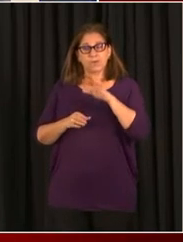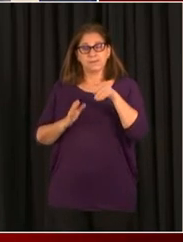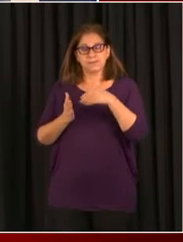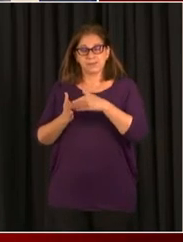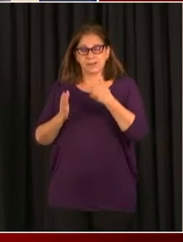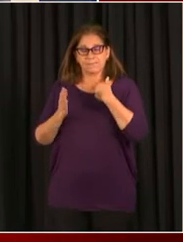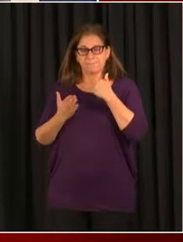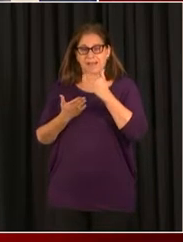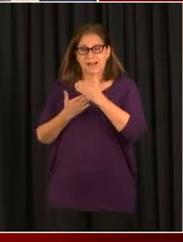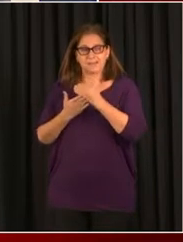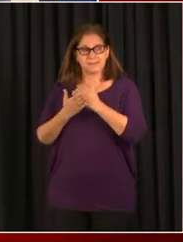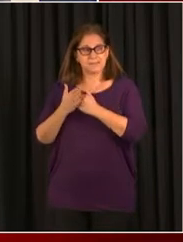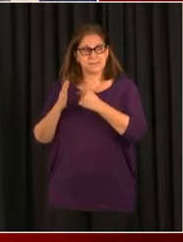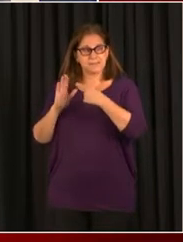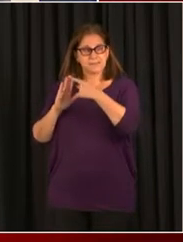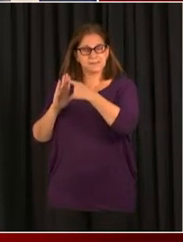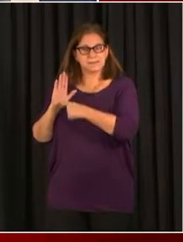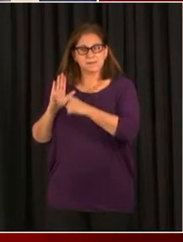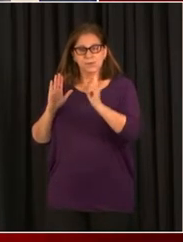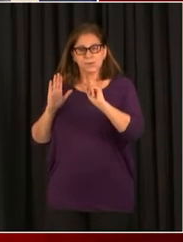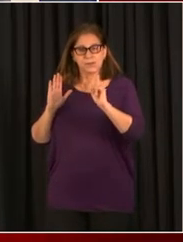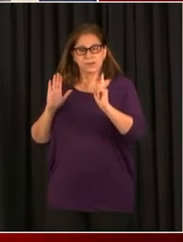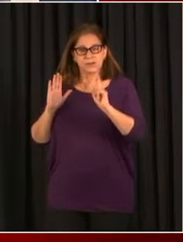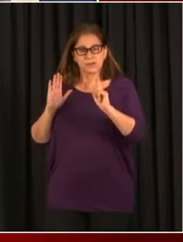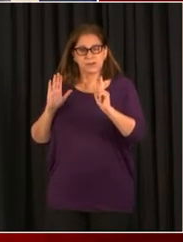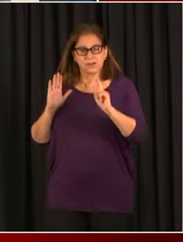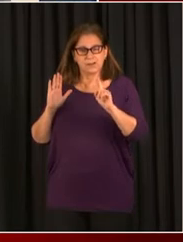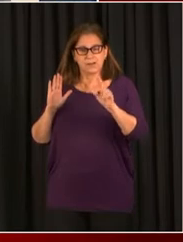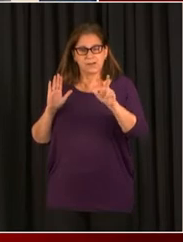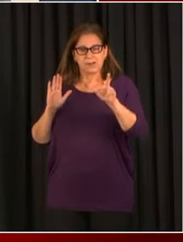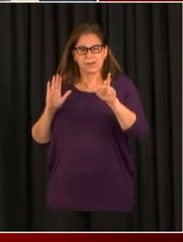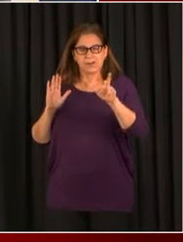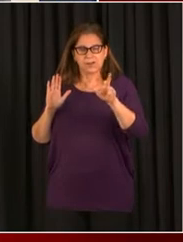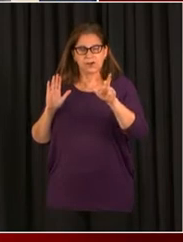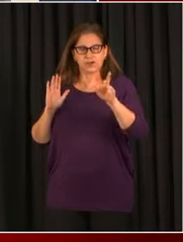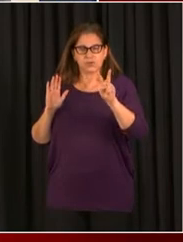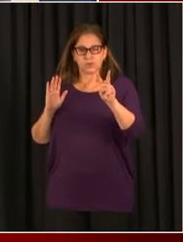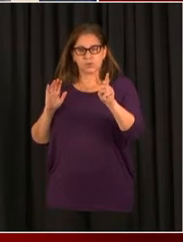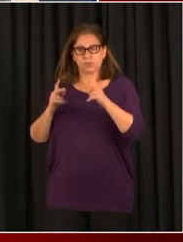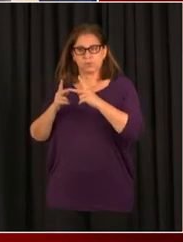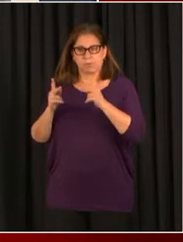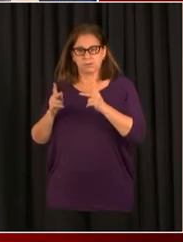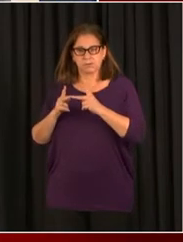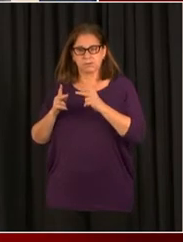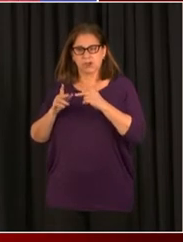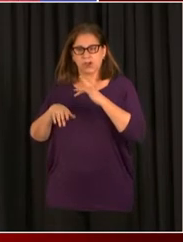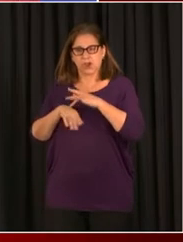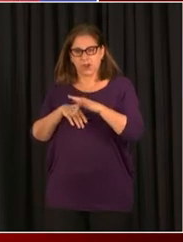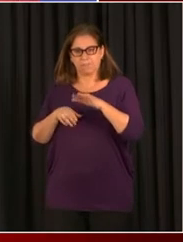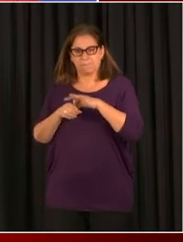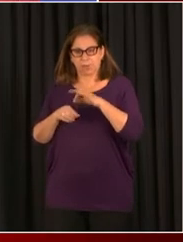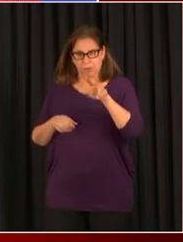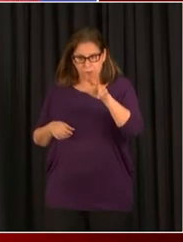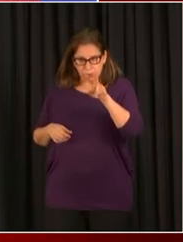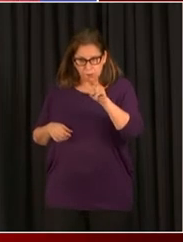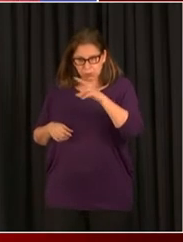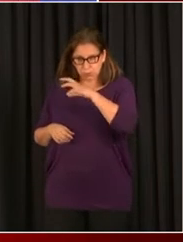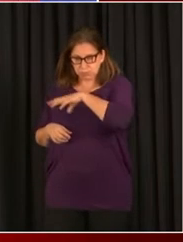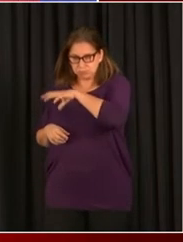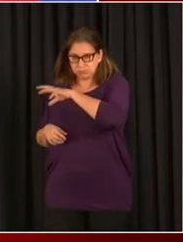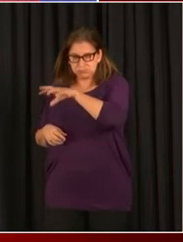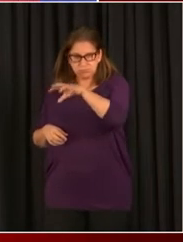how many of them are they? 32 early vote centers. So there are 32 early vote centers that will be open from